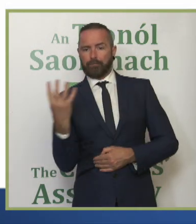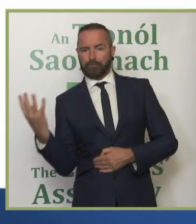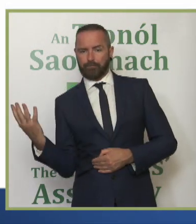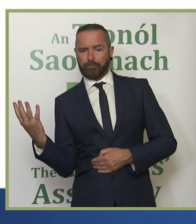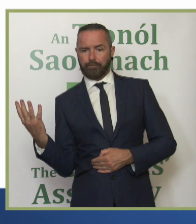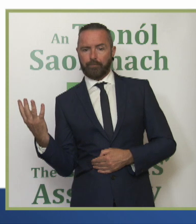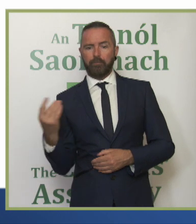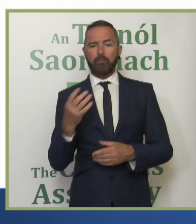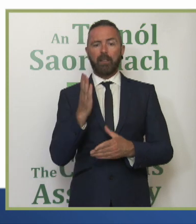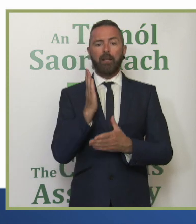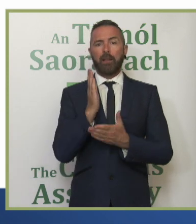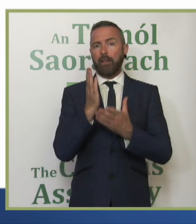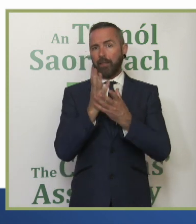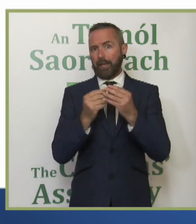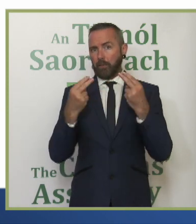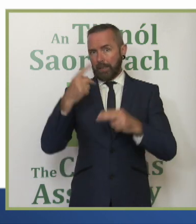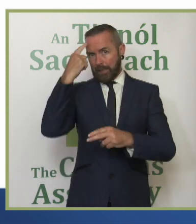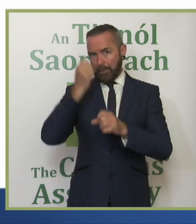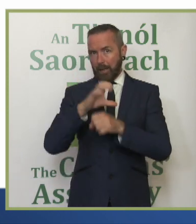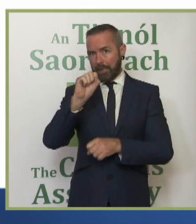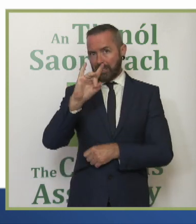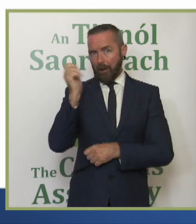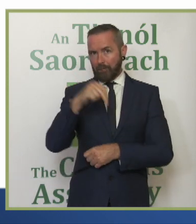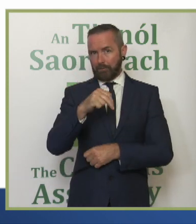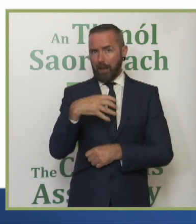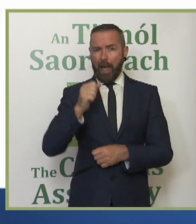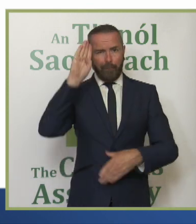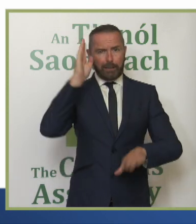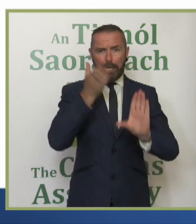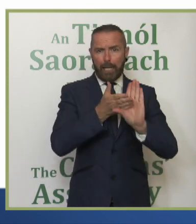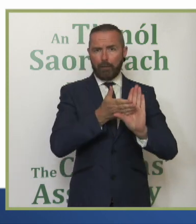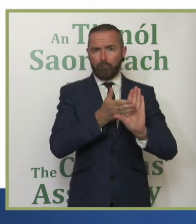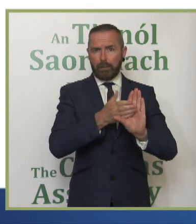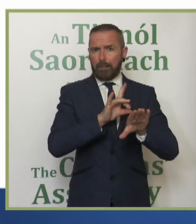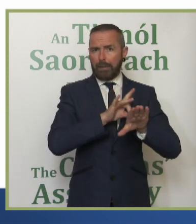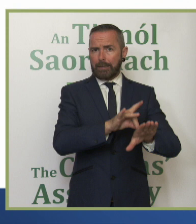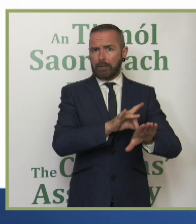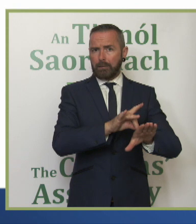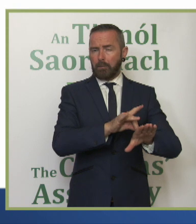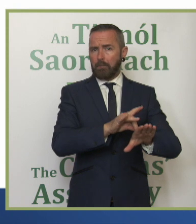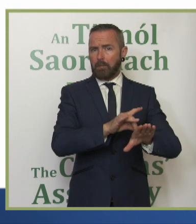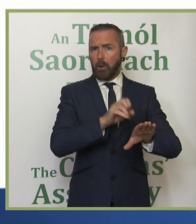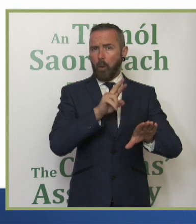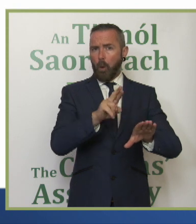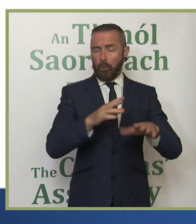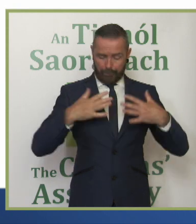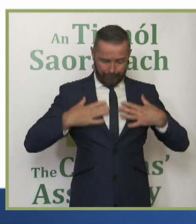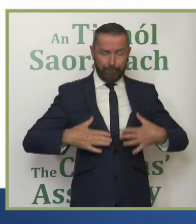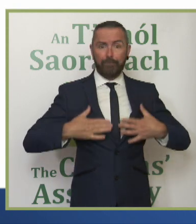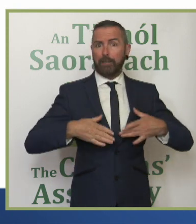to people. So things we'd like to consider about Sharon is, does she have a psychiatric illness? Is she otherwise